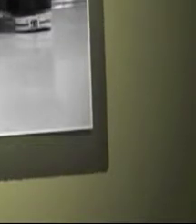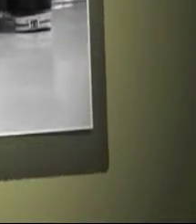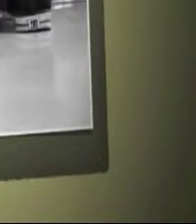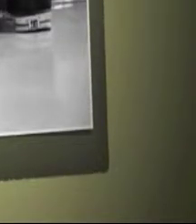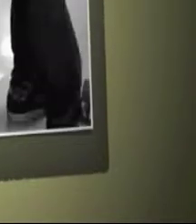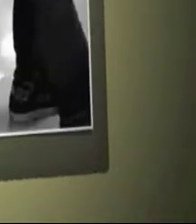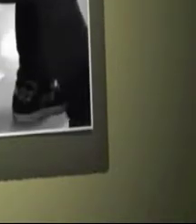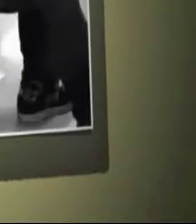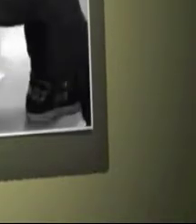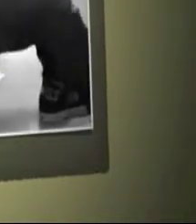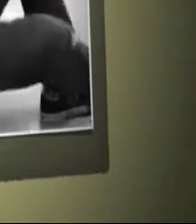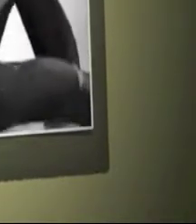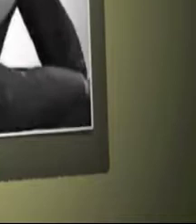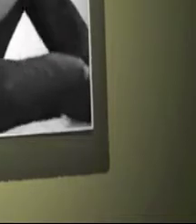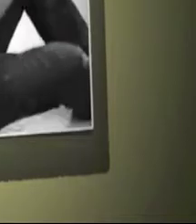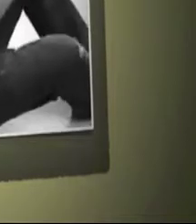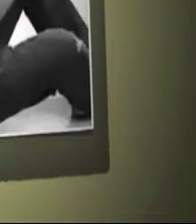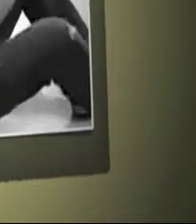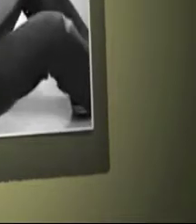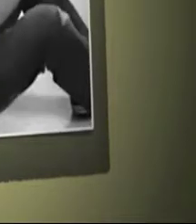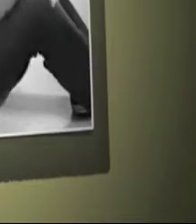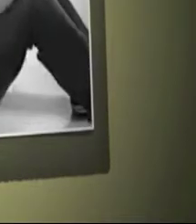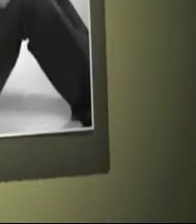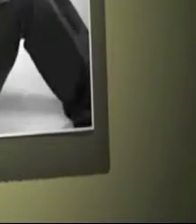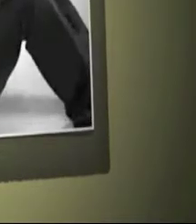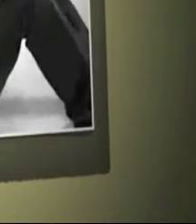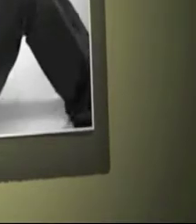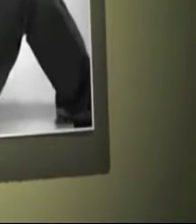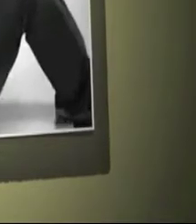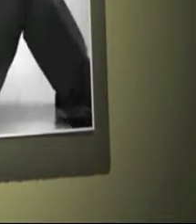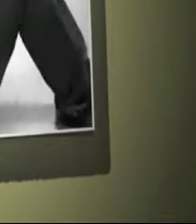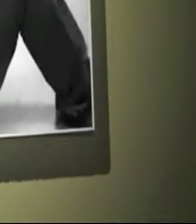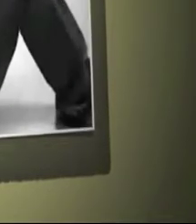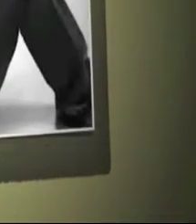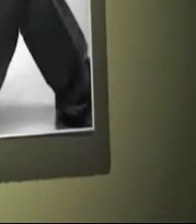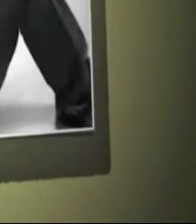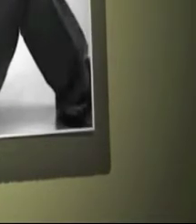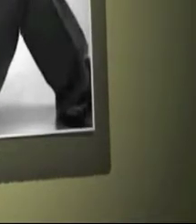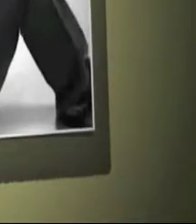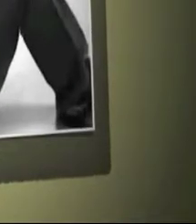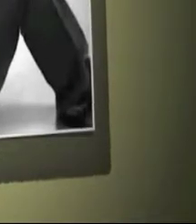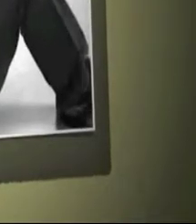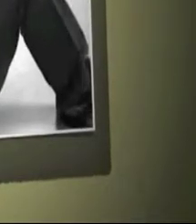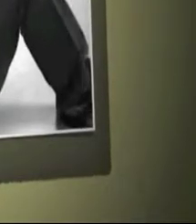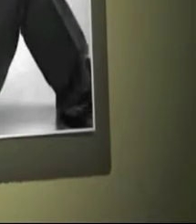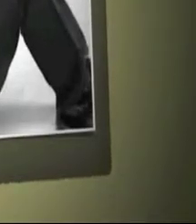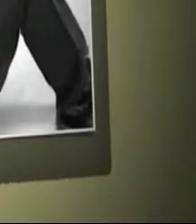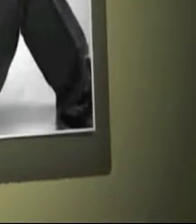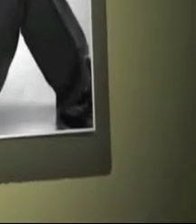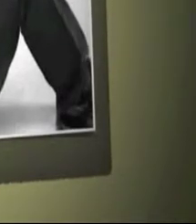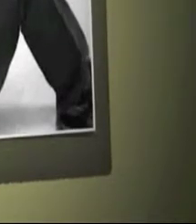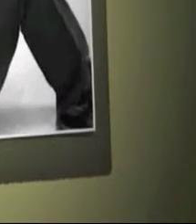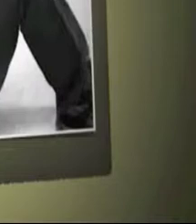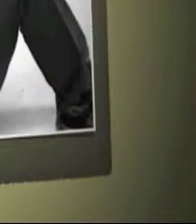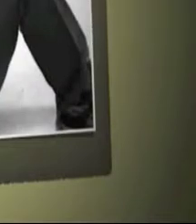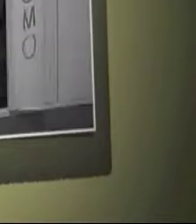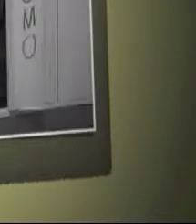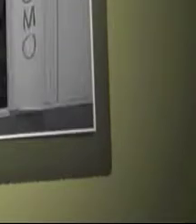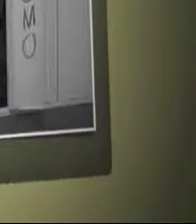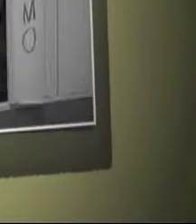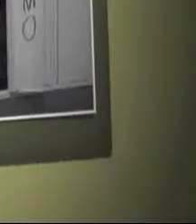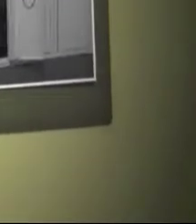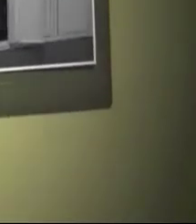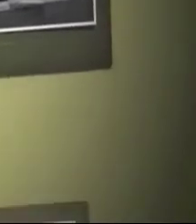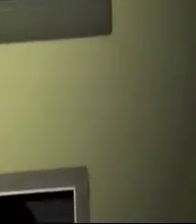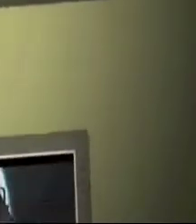nearly 600 teens have been helped. These kids learn more than schoolwork. They learn that someone believes in them and that